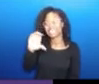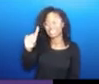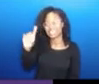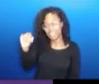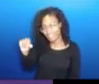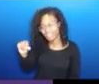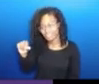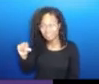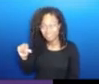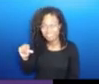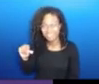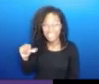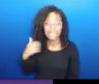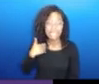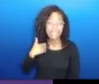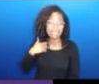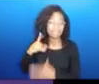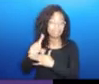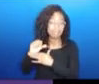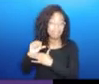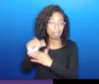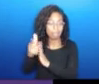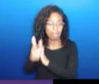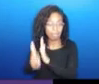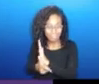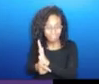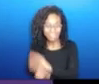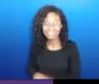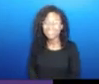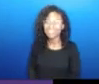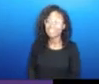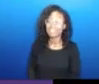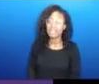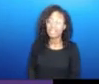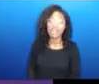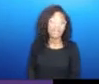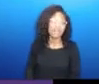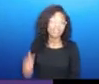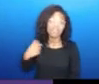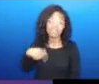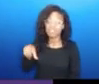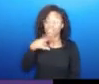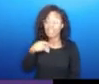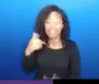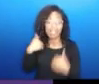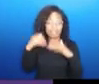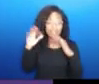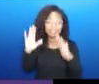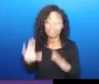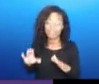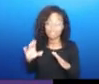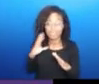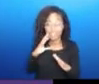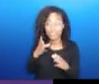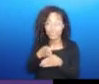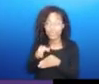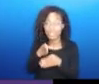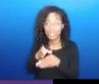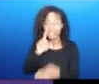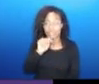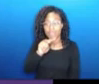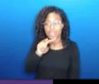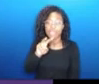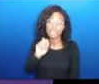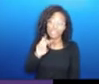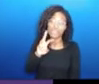David Omni, who had a successful career in TV news broadcasting, went on to become the